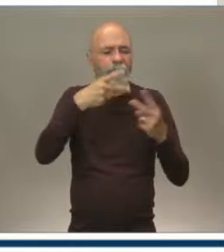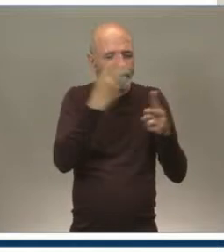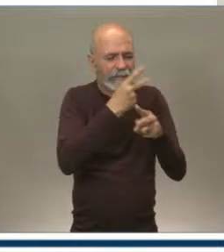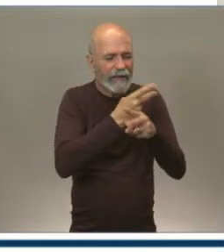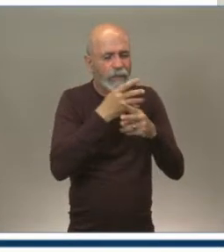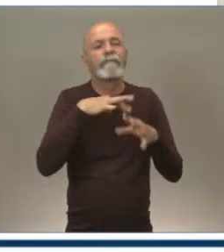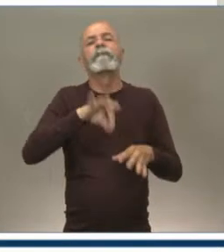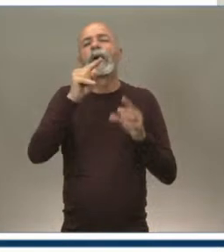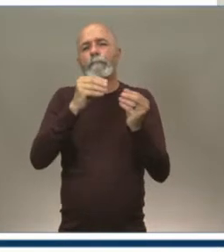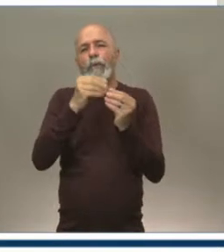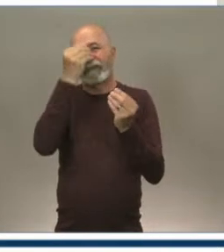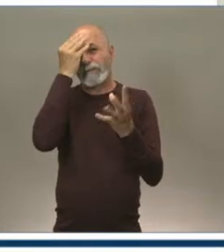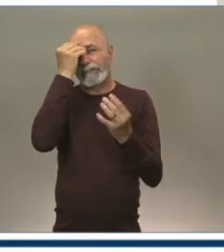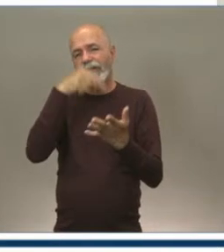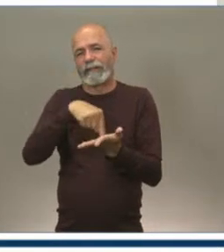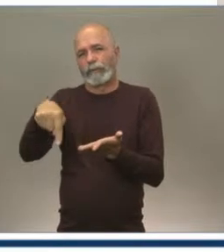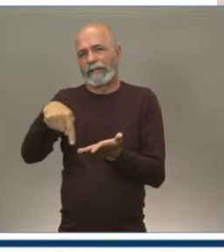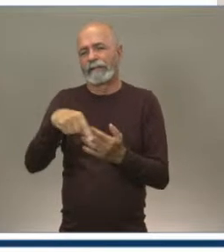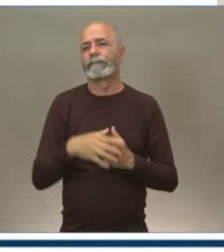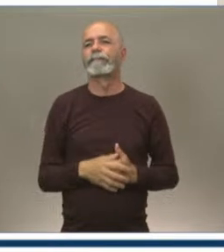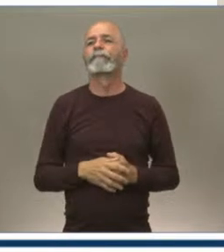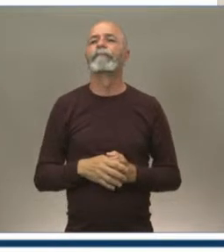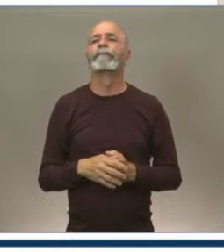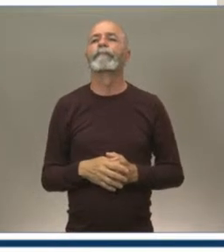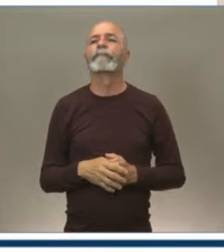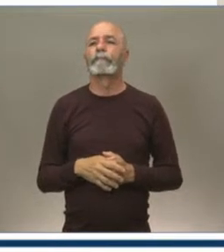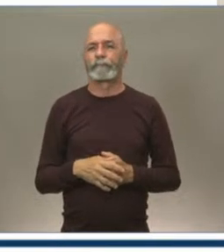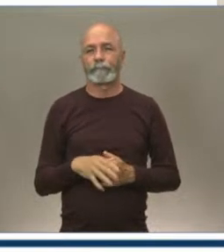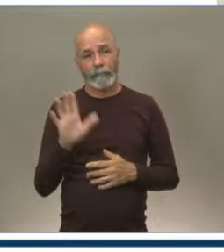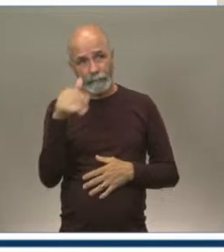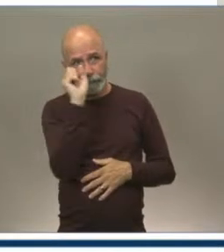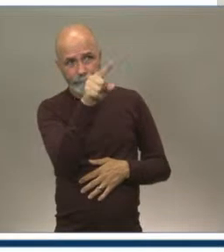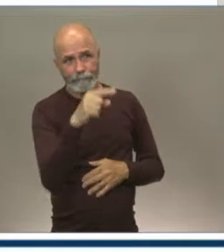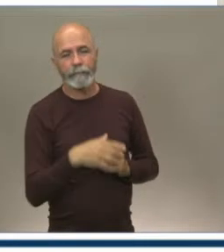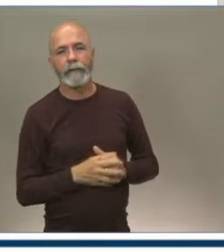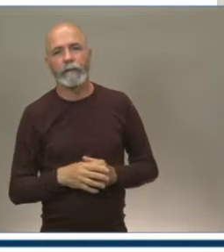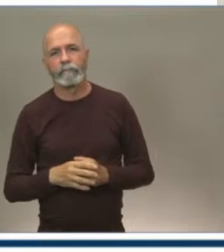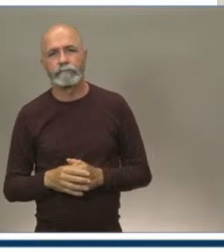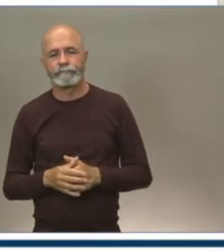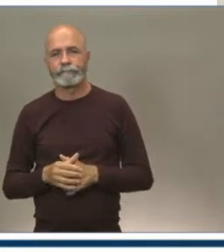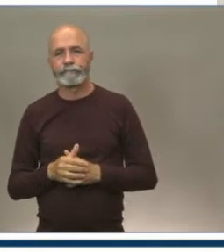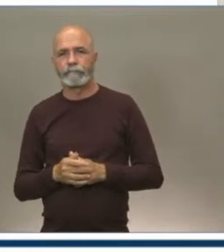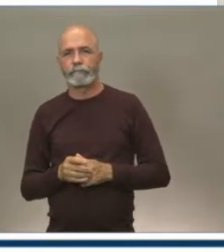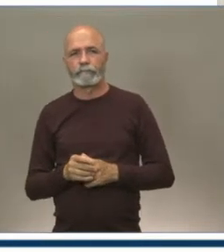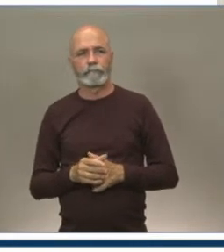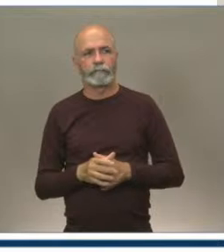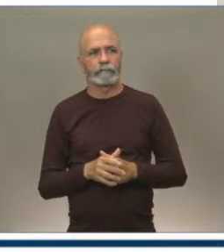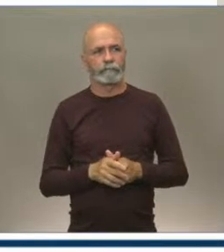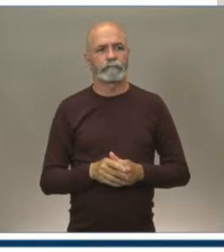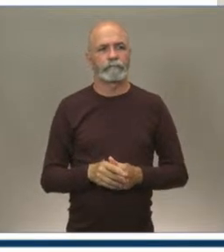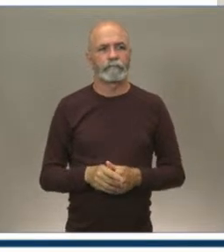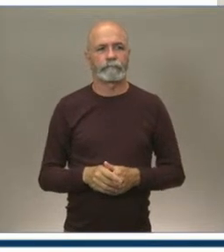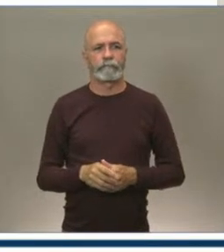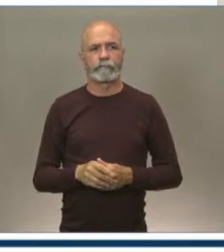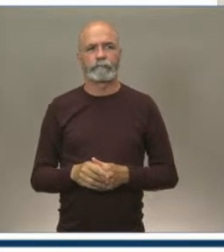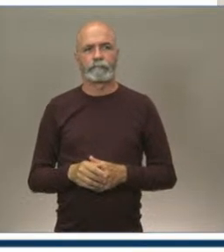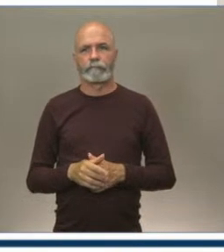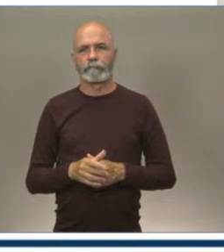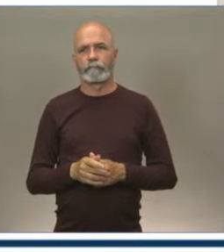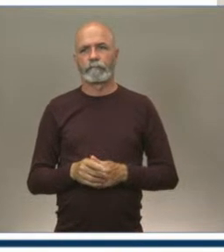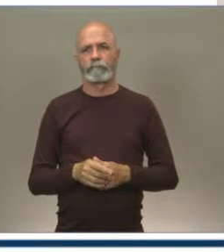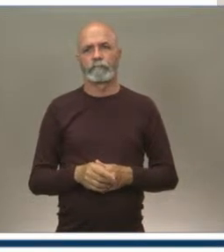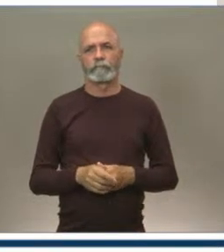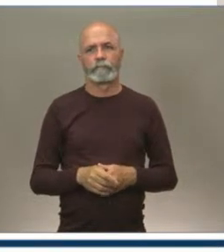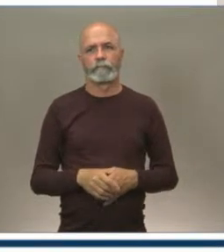Nabal. Thank you. It's been about 3 weeks since it was announced that military would be deployed to